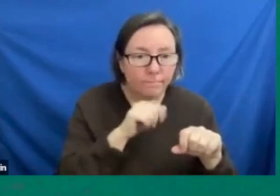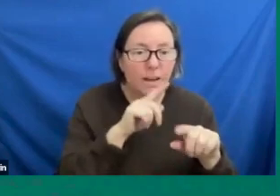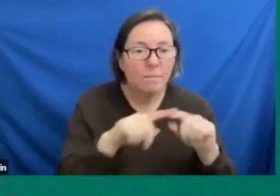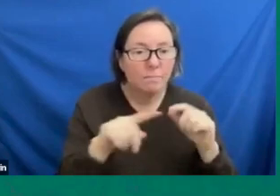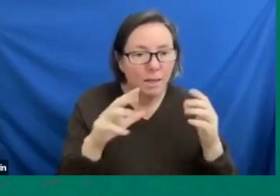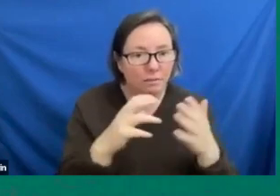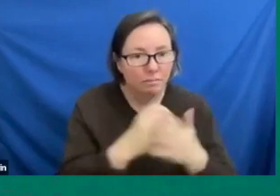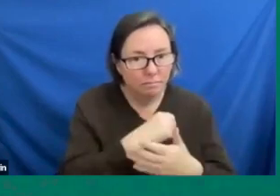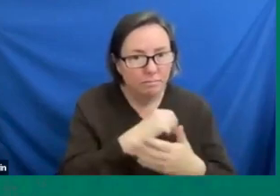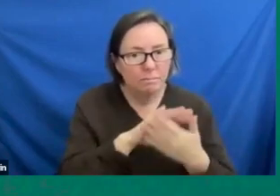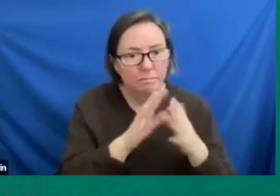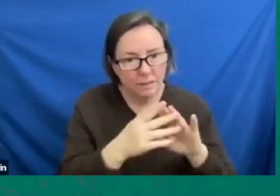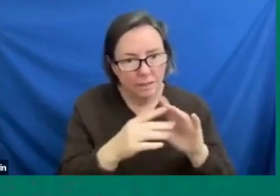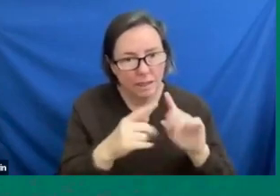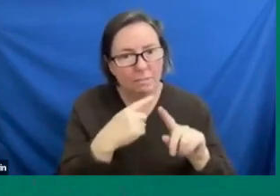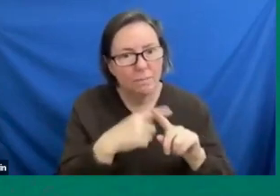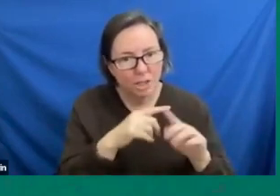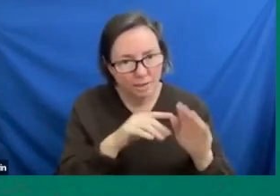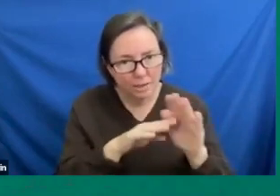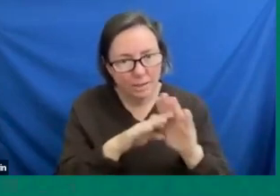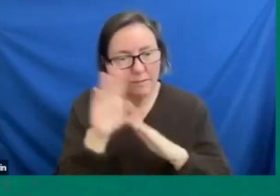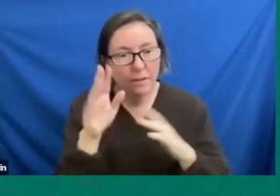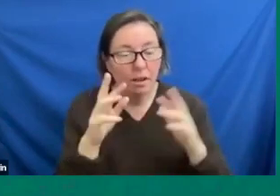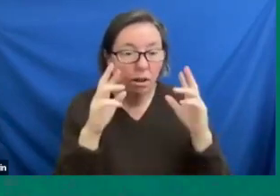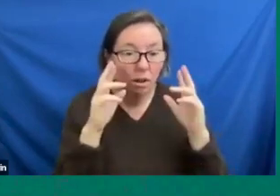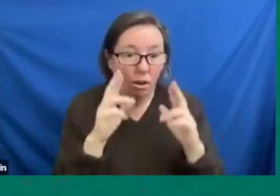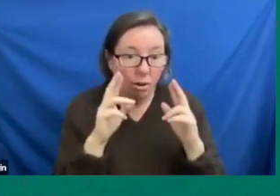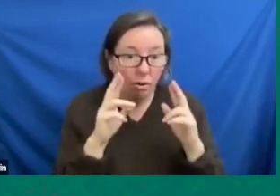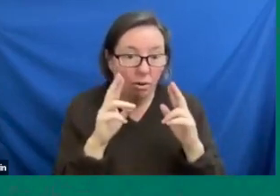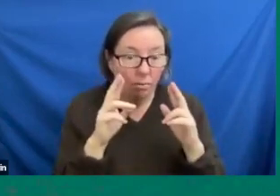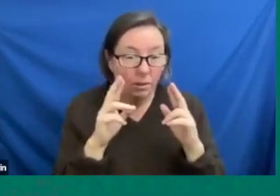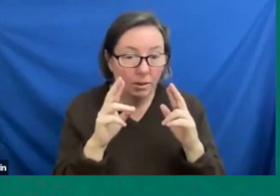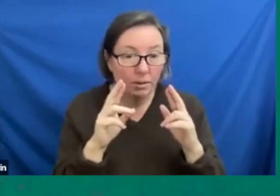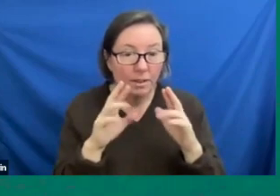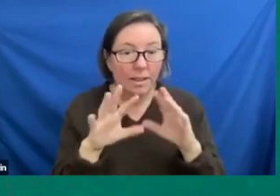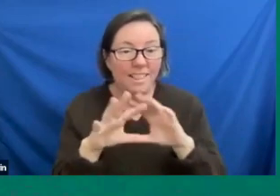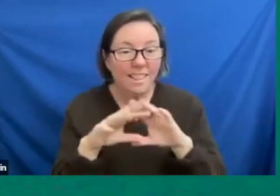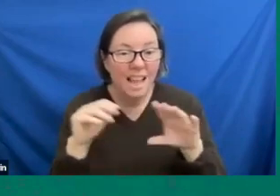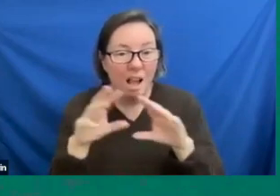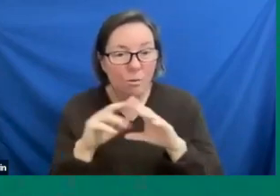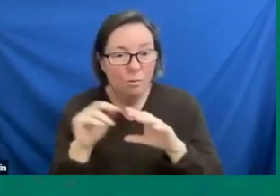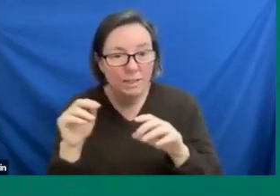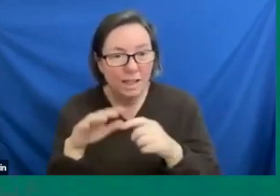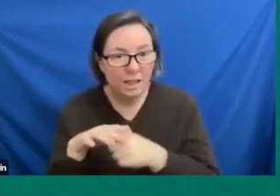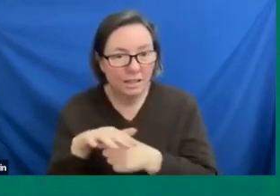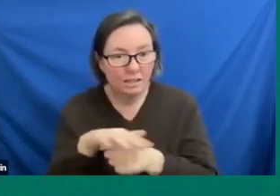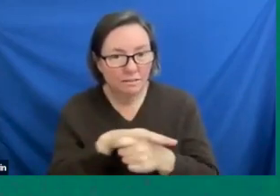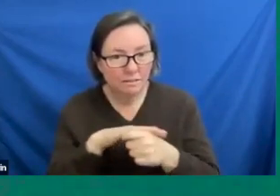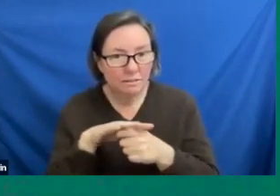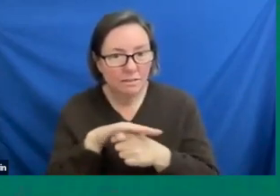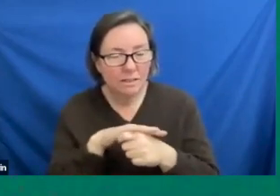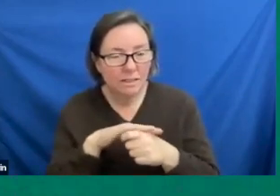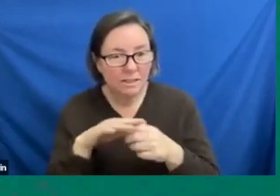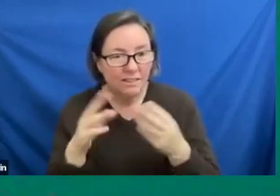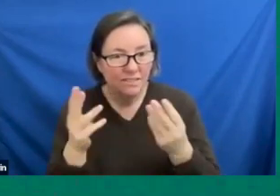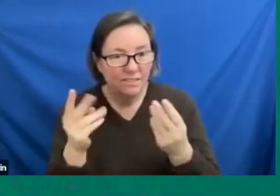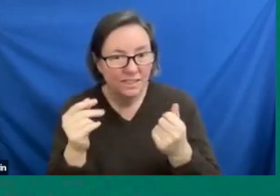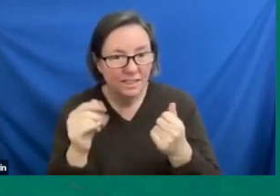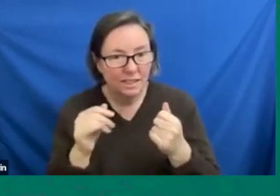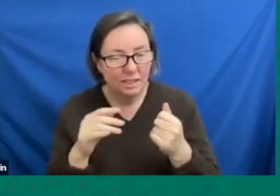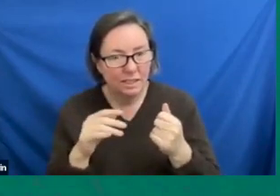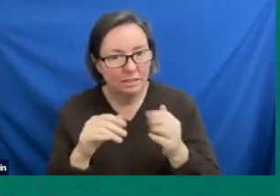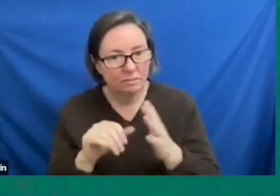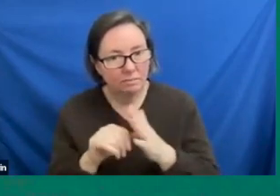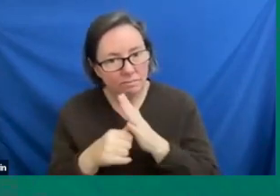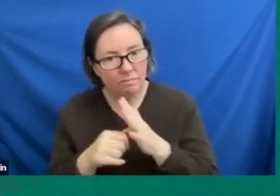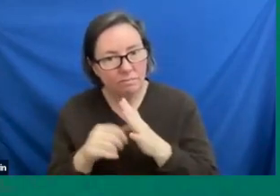that I'd like to be as equally impressed with the outside of the facility as what I'm hearing about